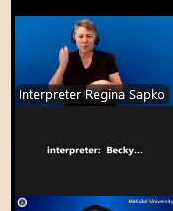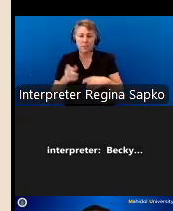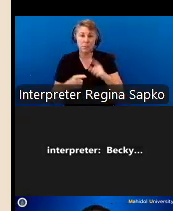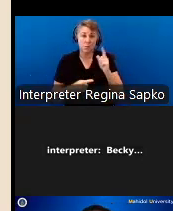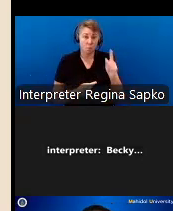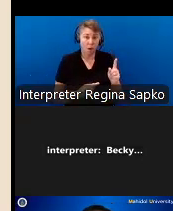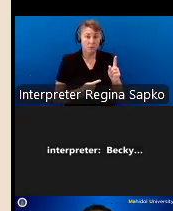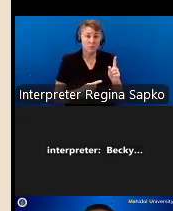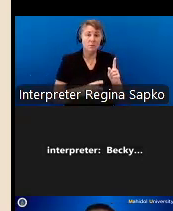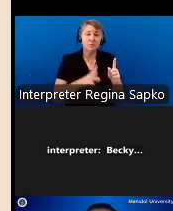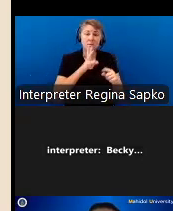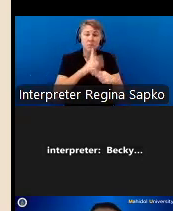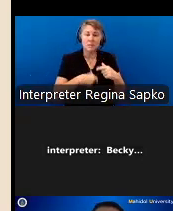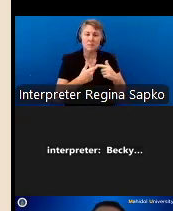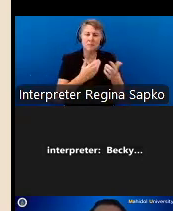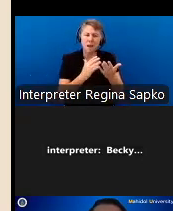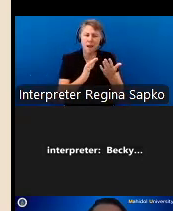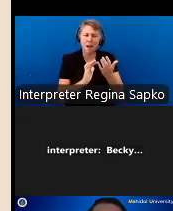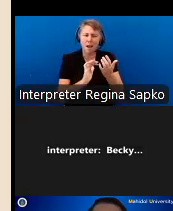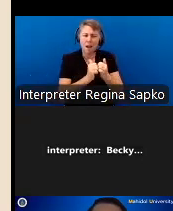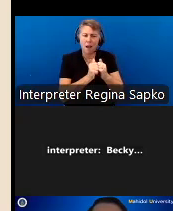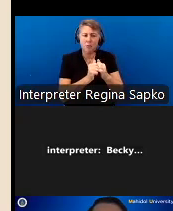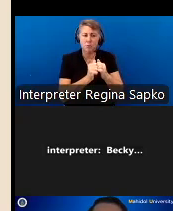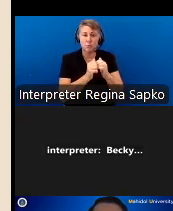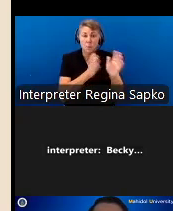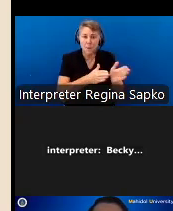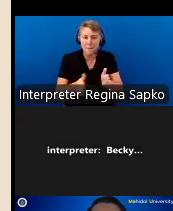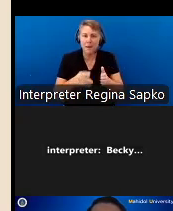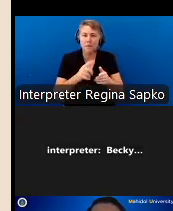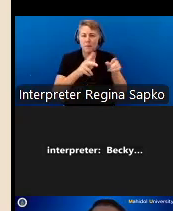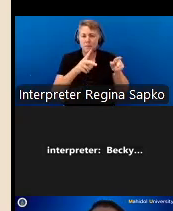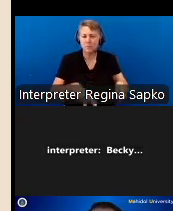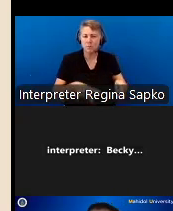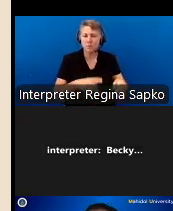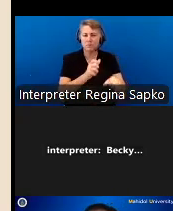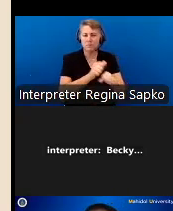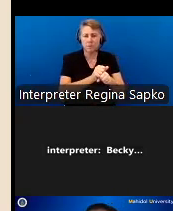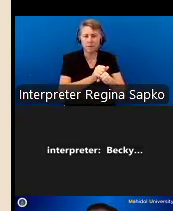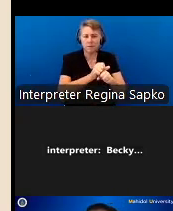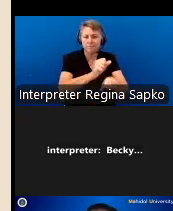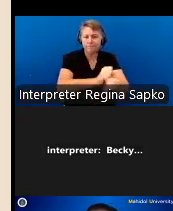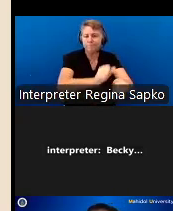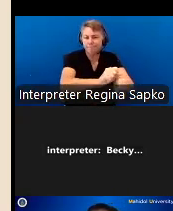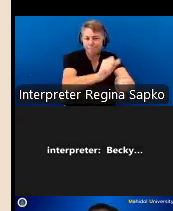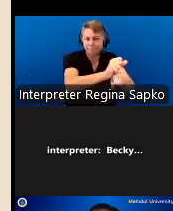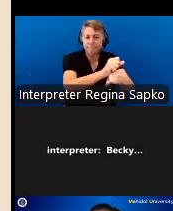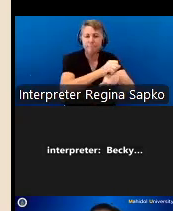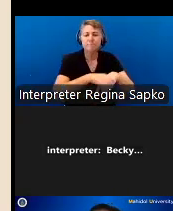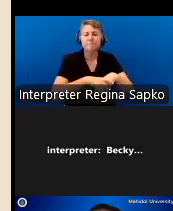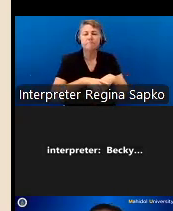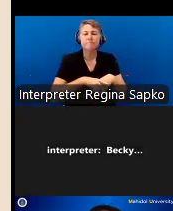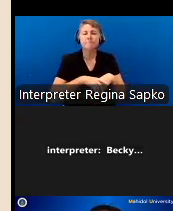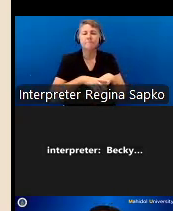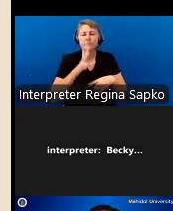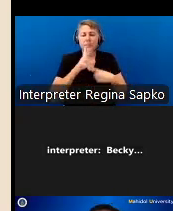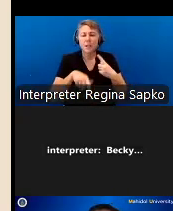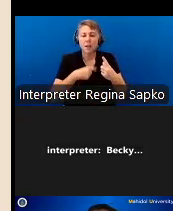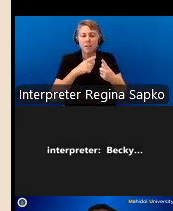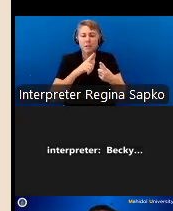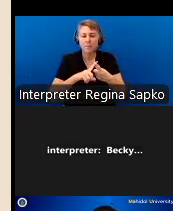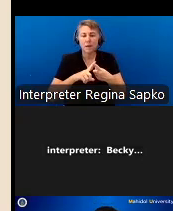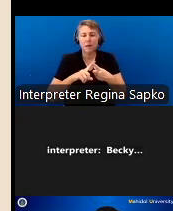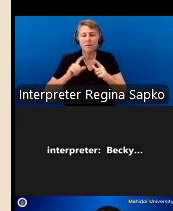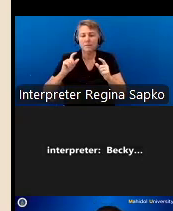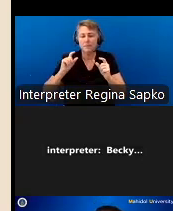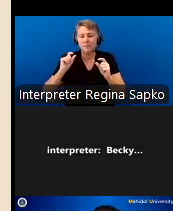a person with disability for the career or employment. That means talking about the supply side.